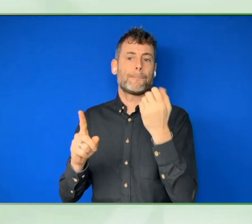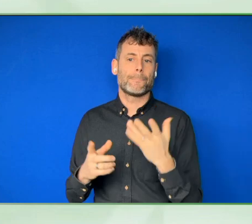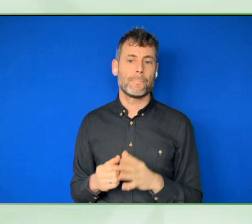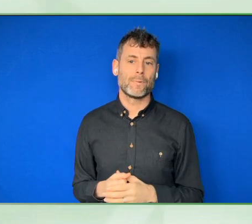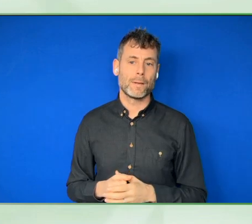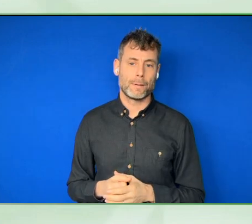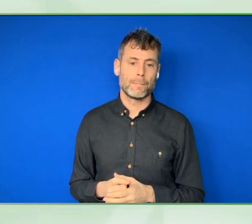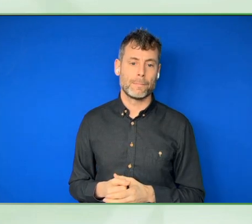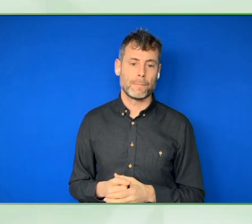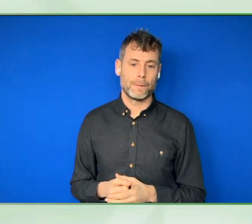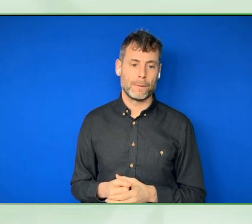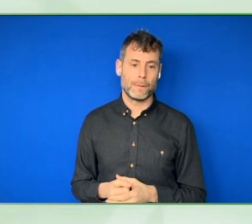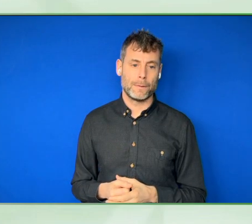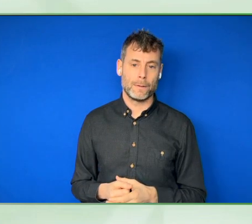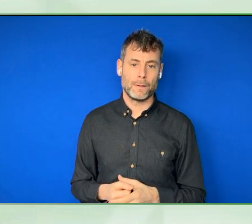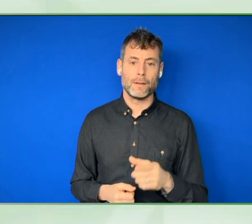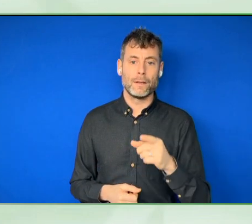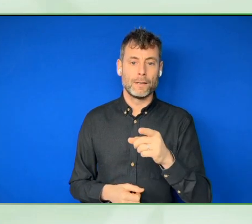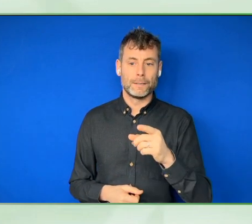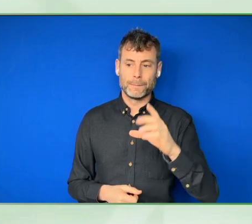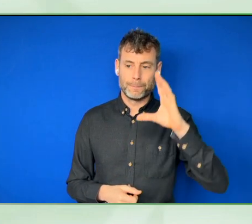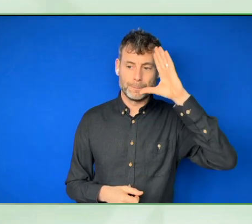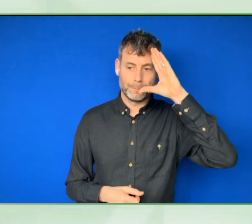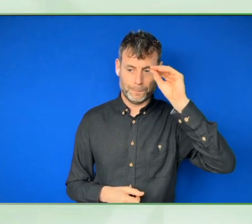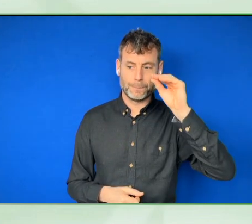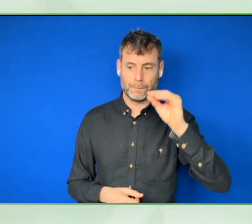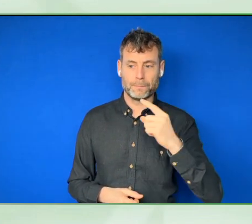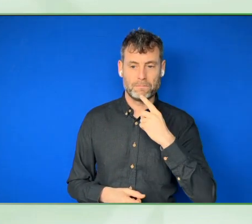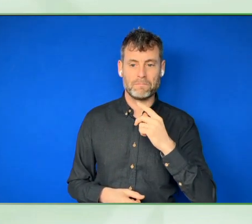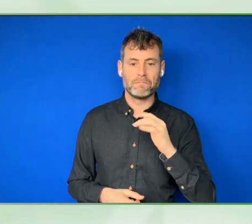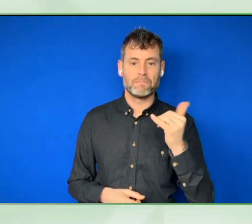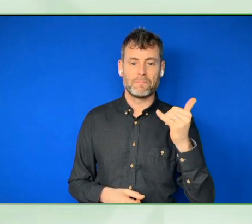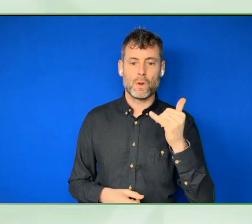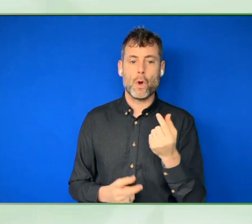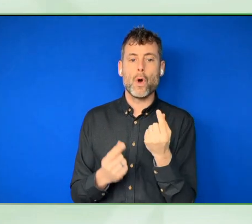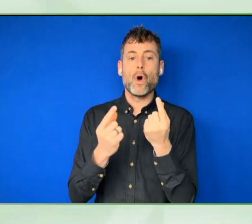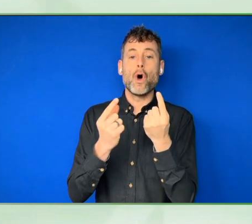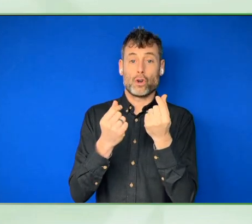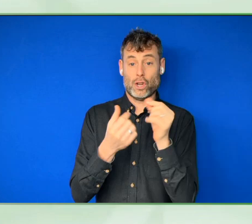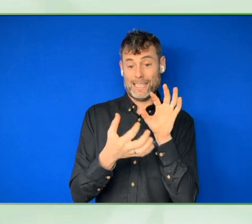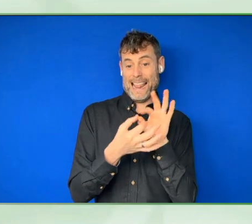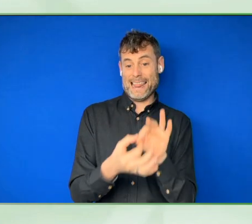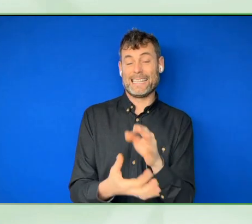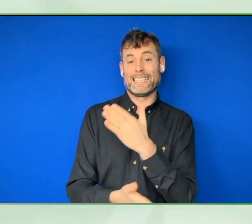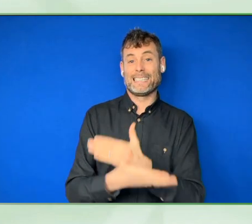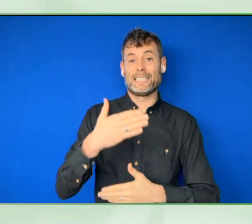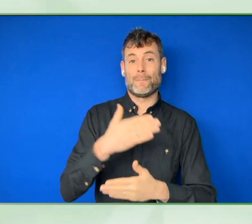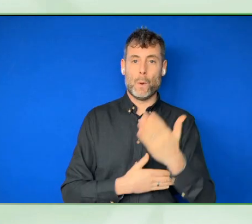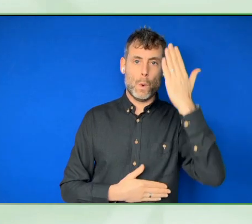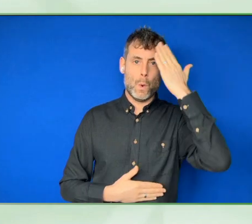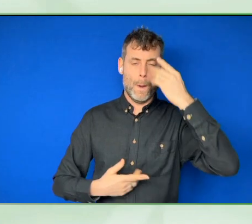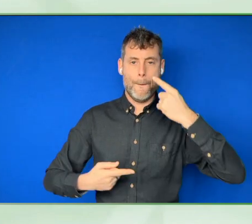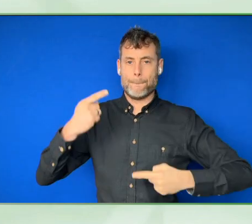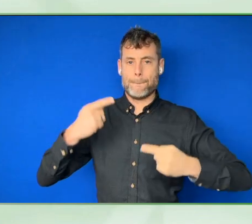The cost of disability and that persuasion piece. So this is a whole session on its own. When we